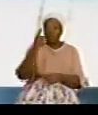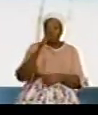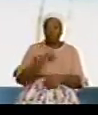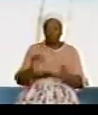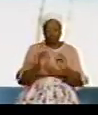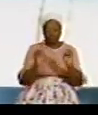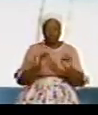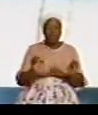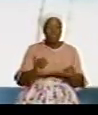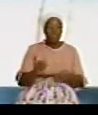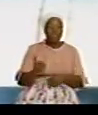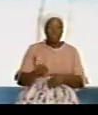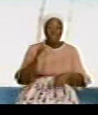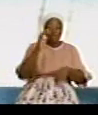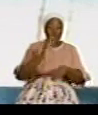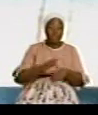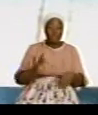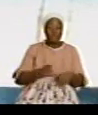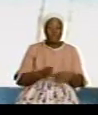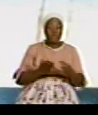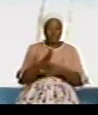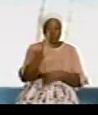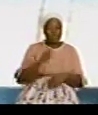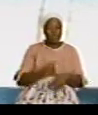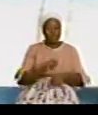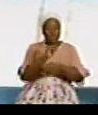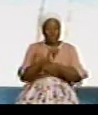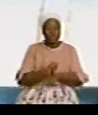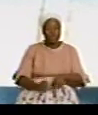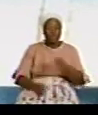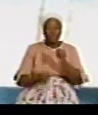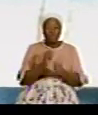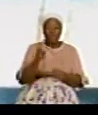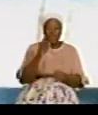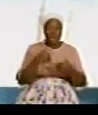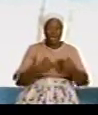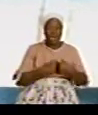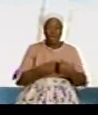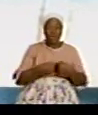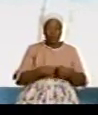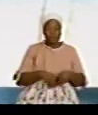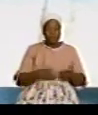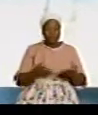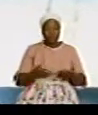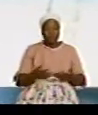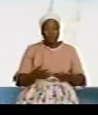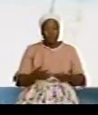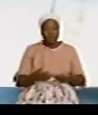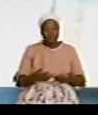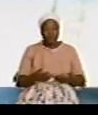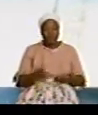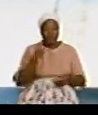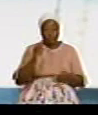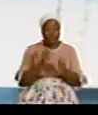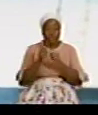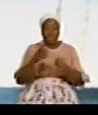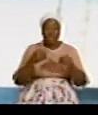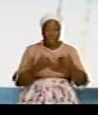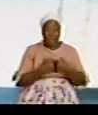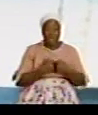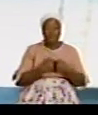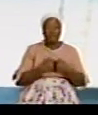effect through your tradition, which ye have delivered, and many such things